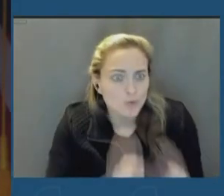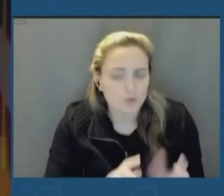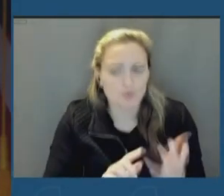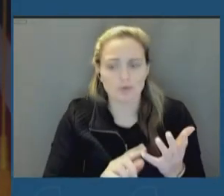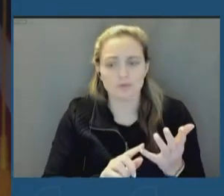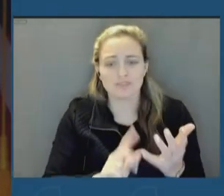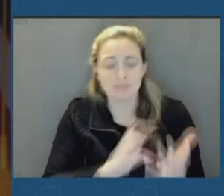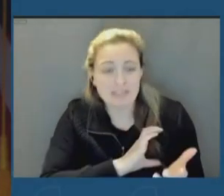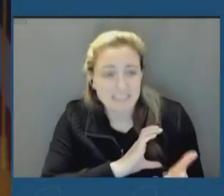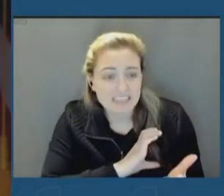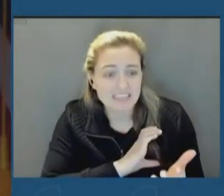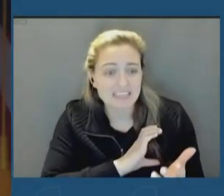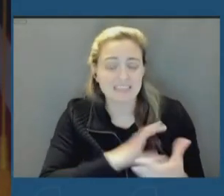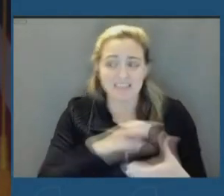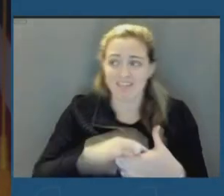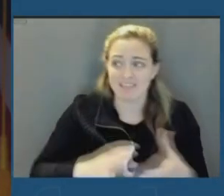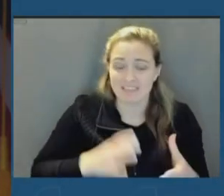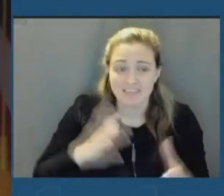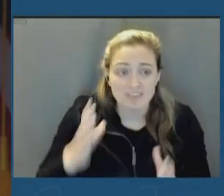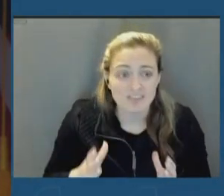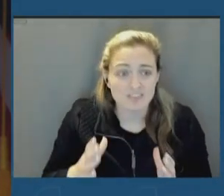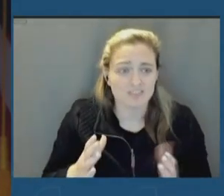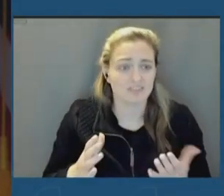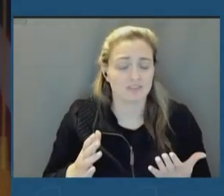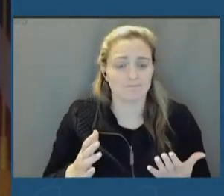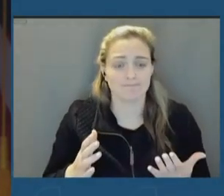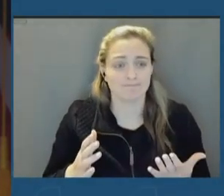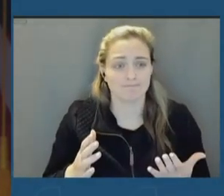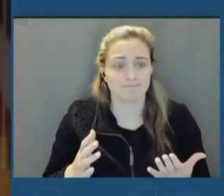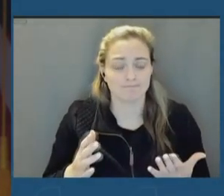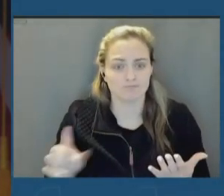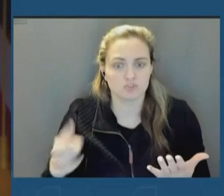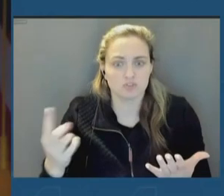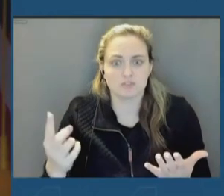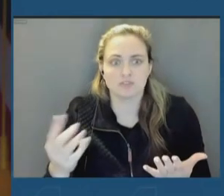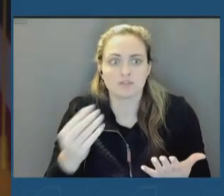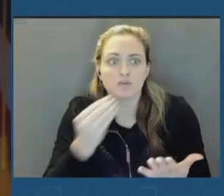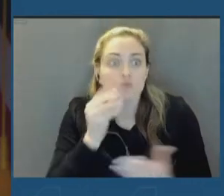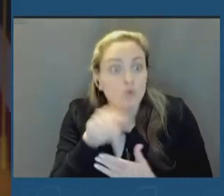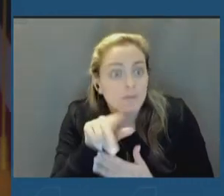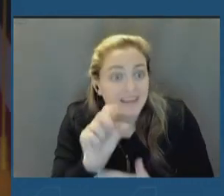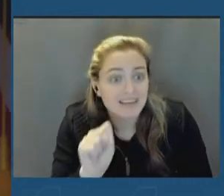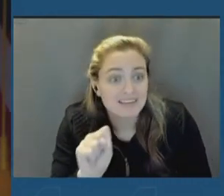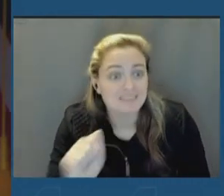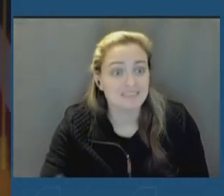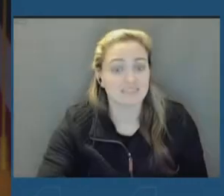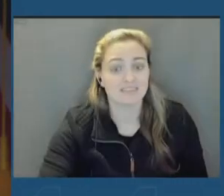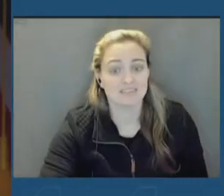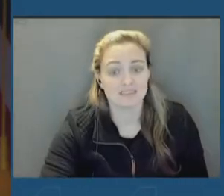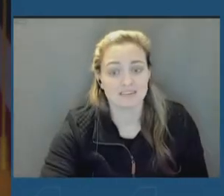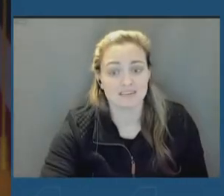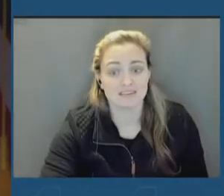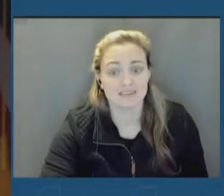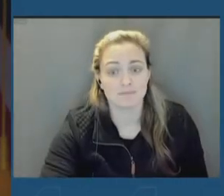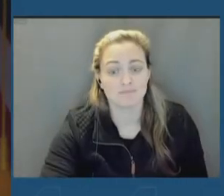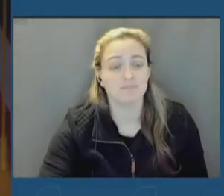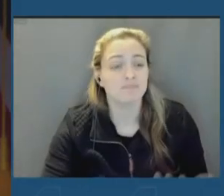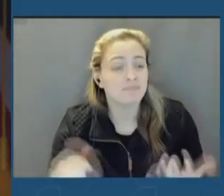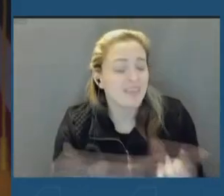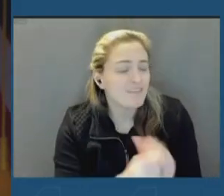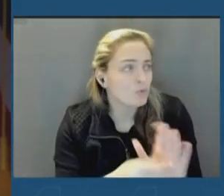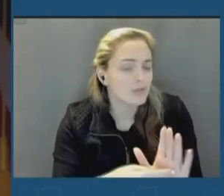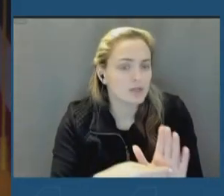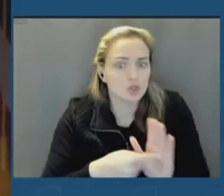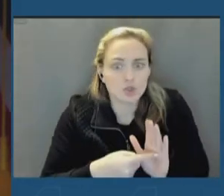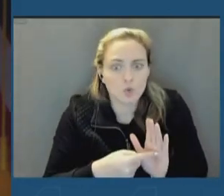and elected leaders and just the food banks, everybody who showed me that